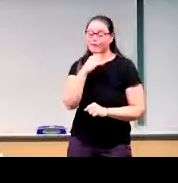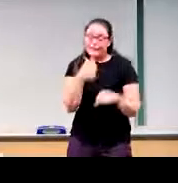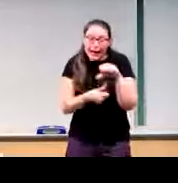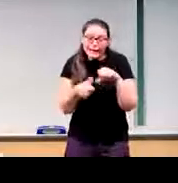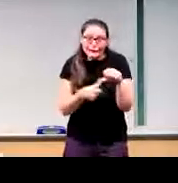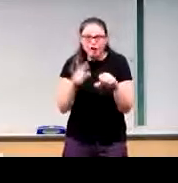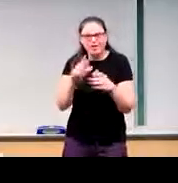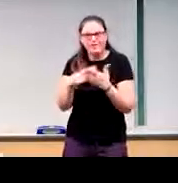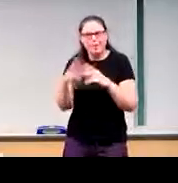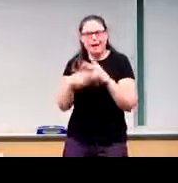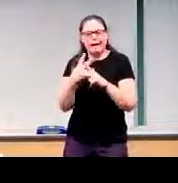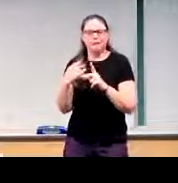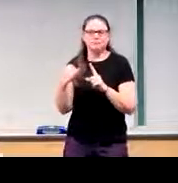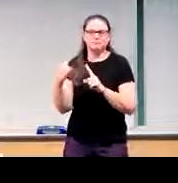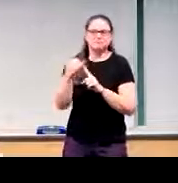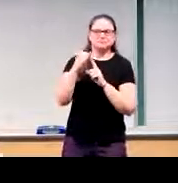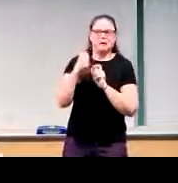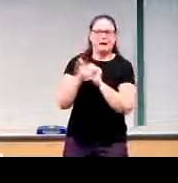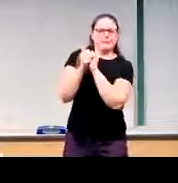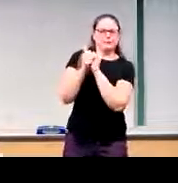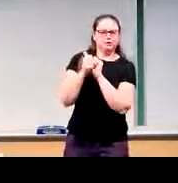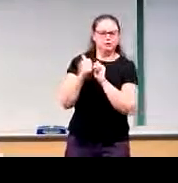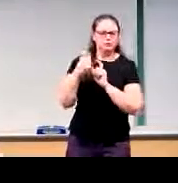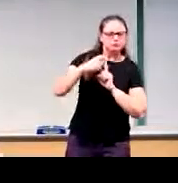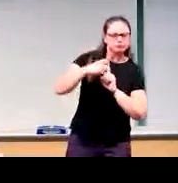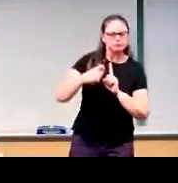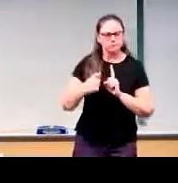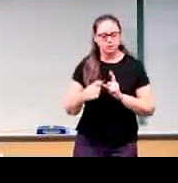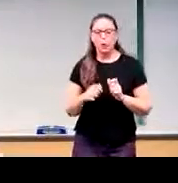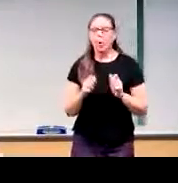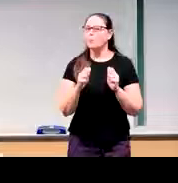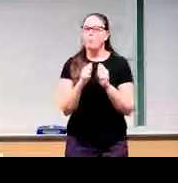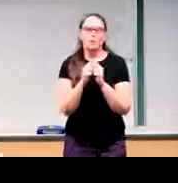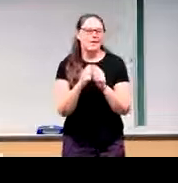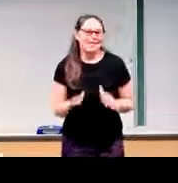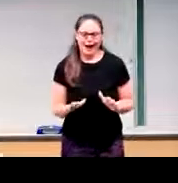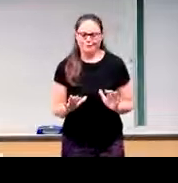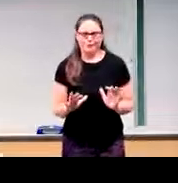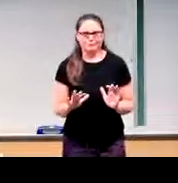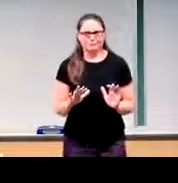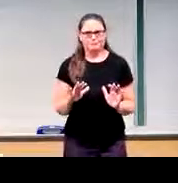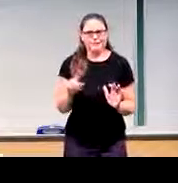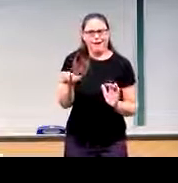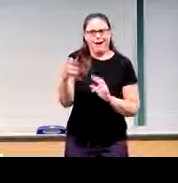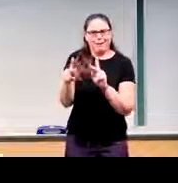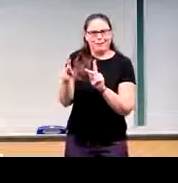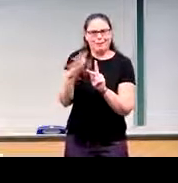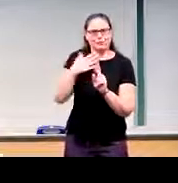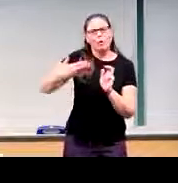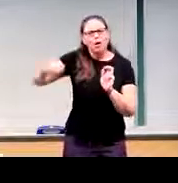that harassment and competition, but without driving away those other members of the